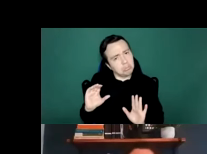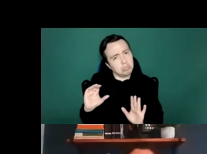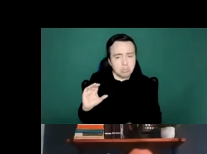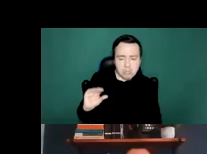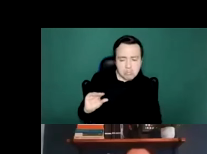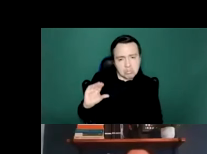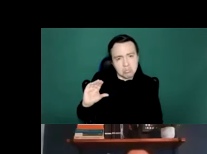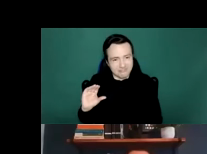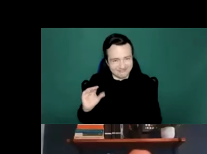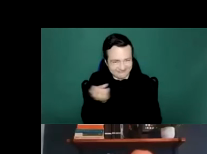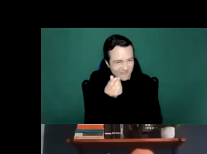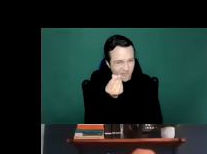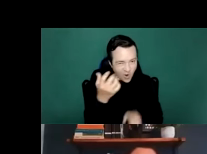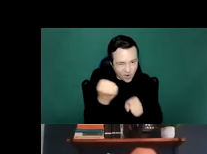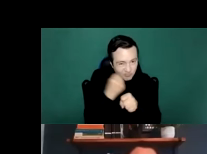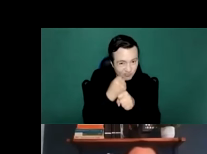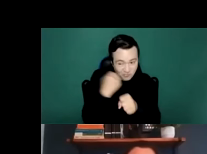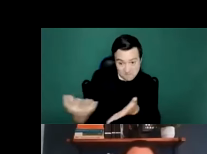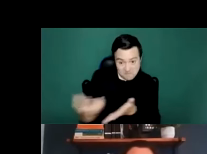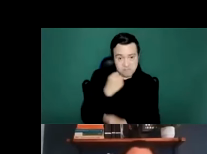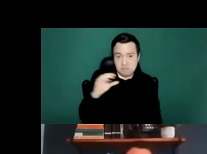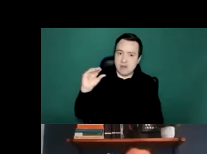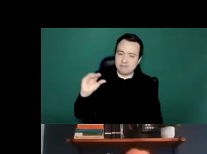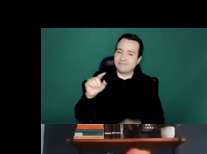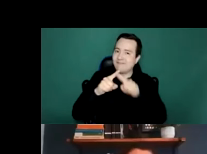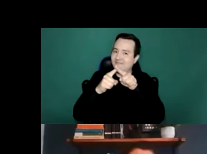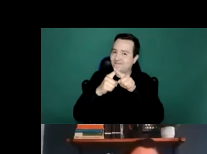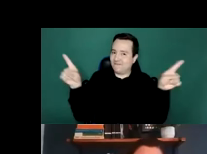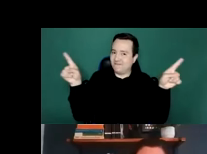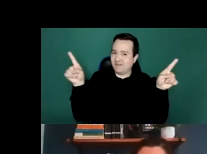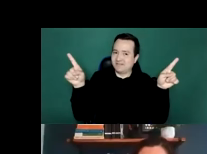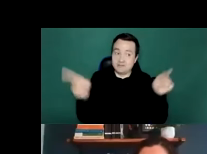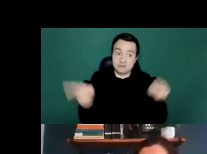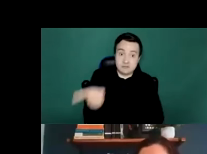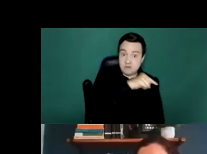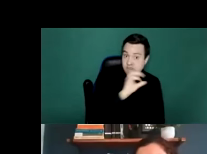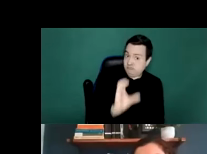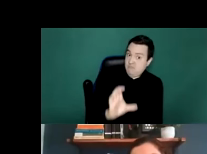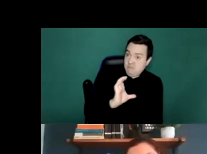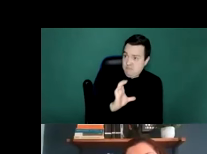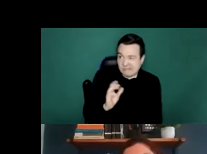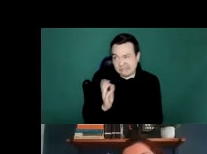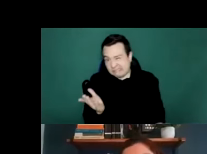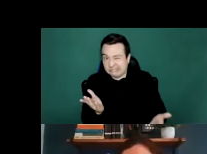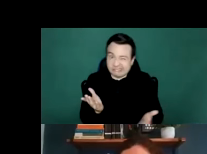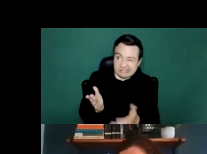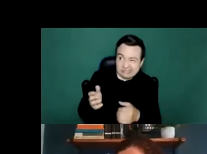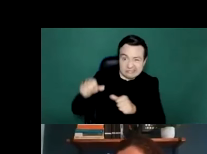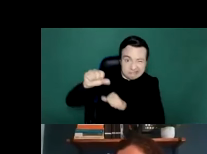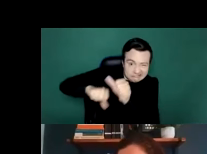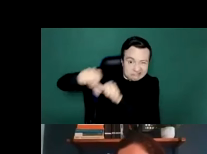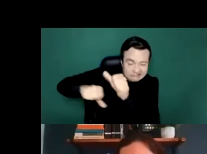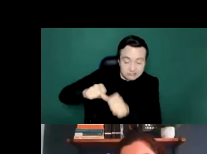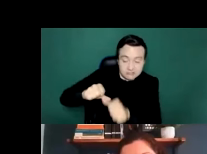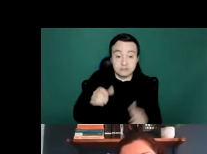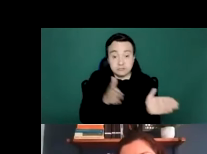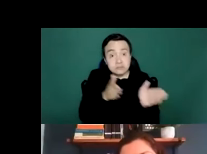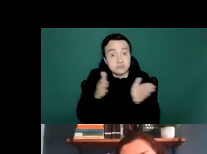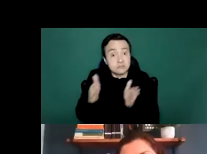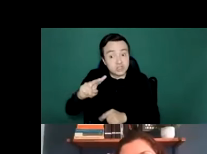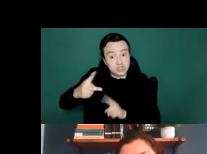to low income, we see that this is slightly different. And in fact, in this group